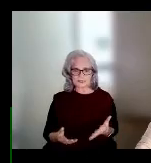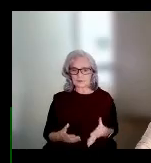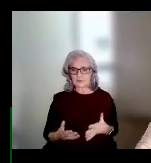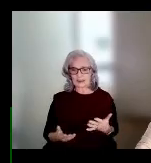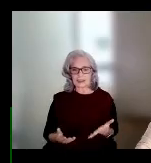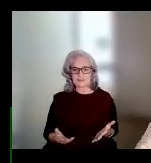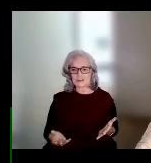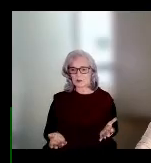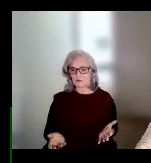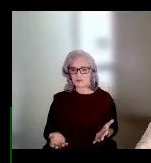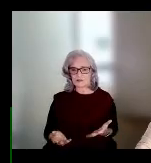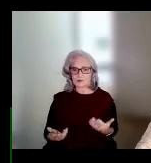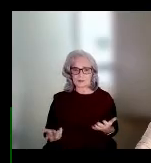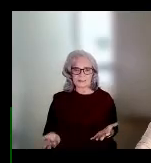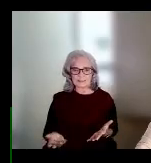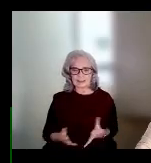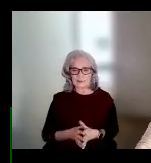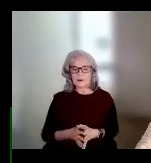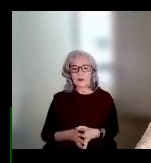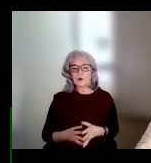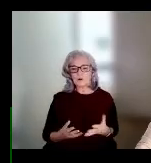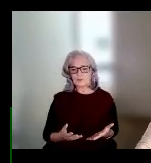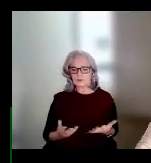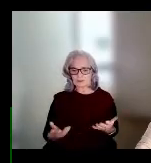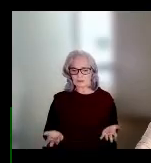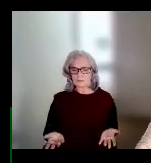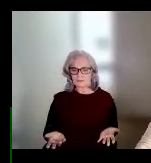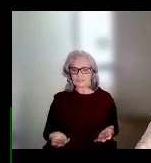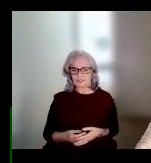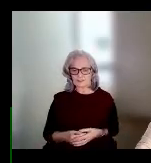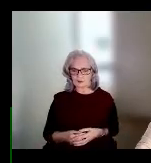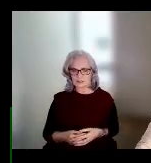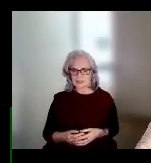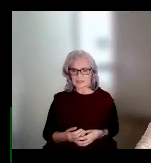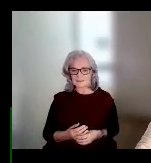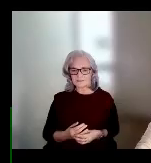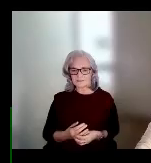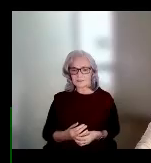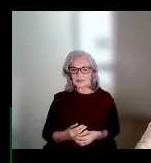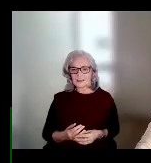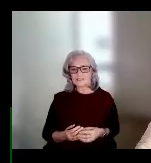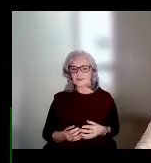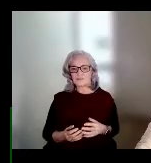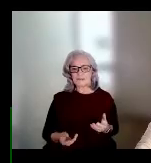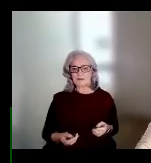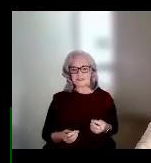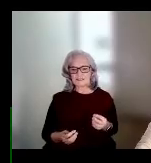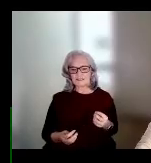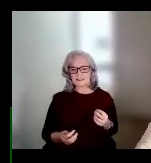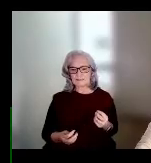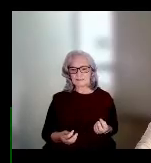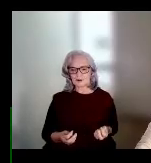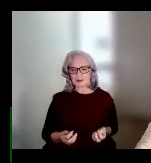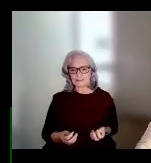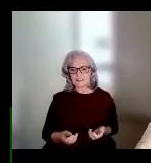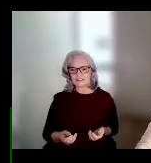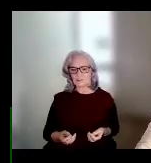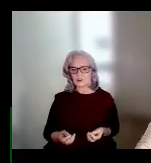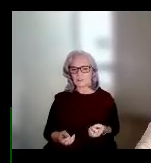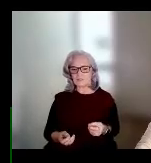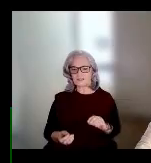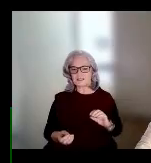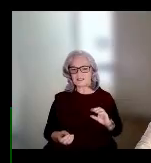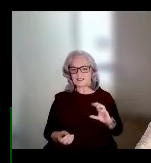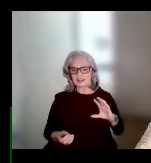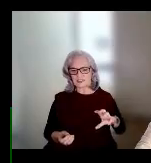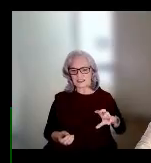postcode, where you live, your age, culture, or your income, or your ability to communicate. And so family and providers are